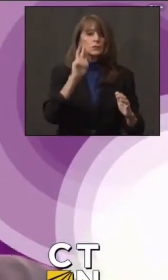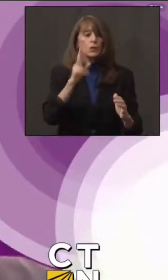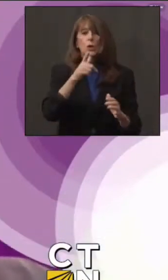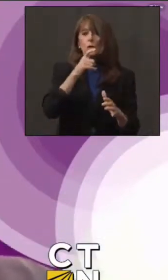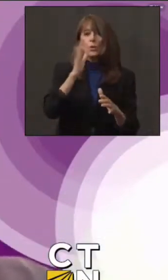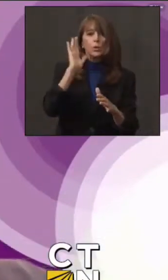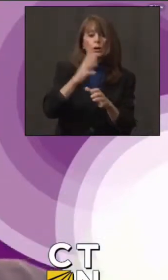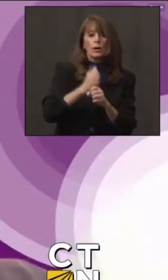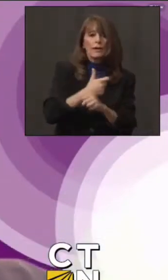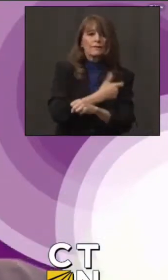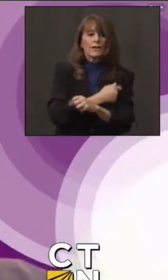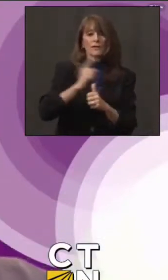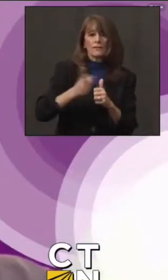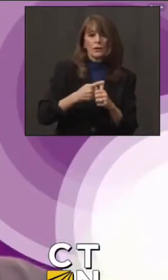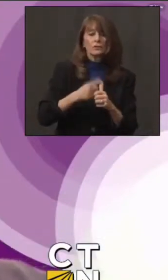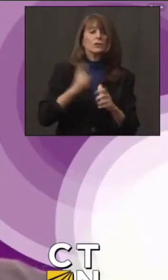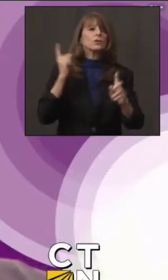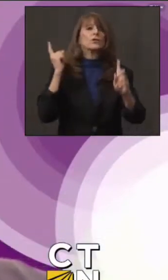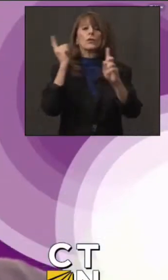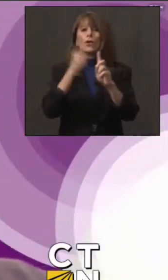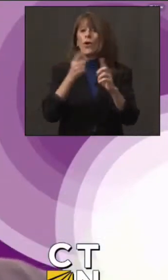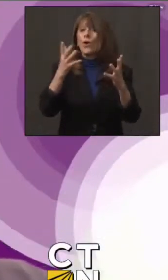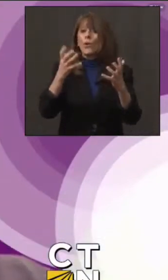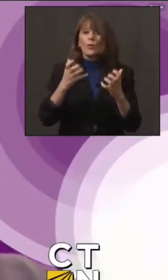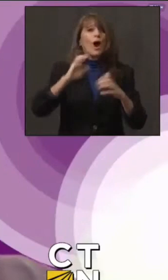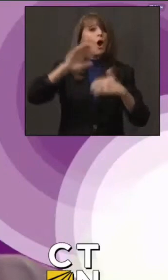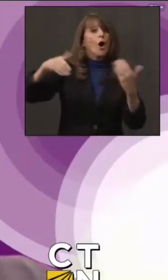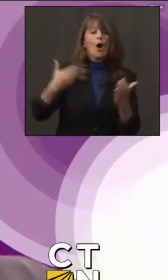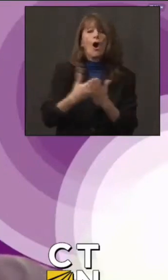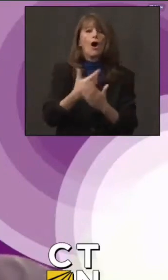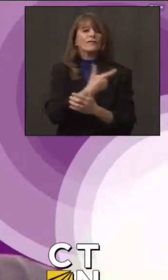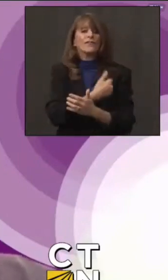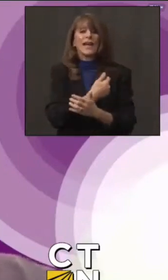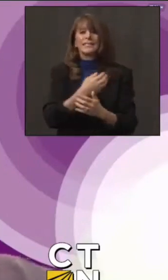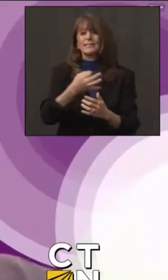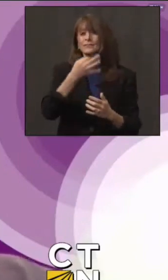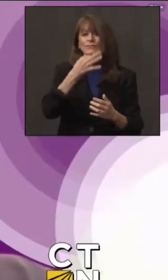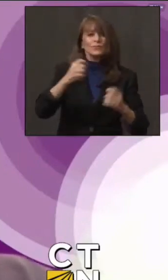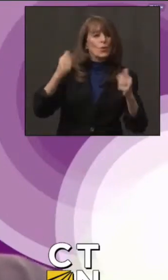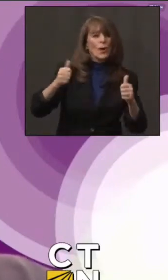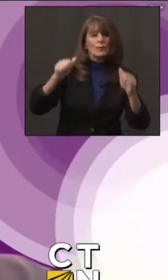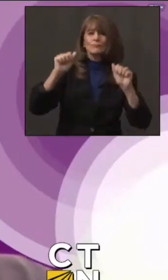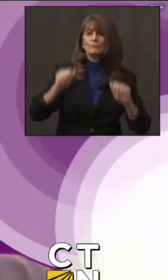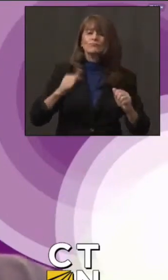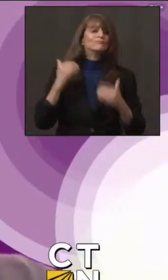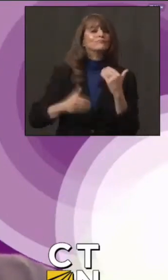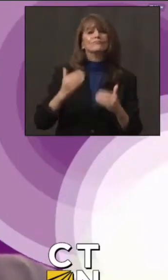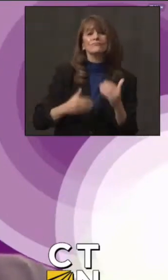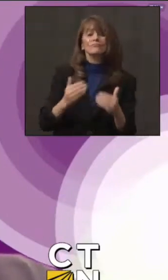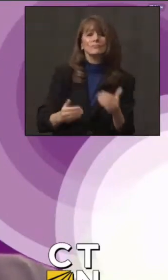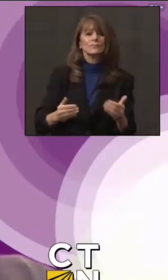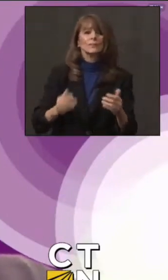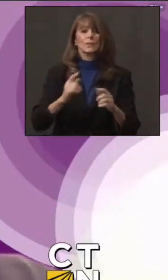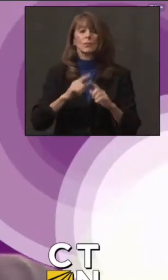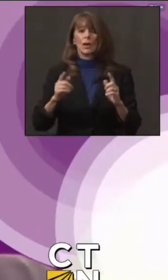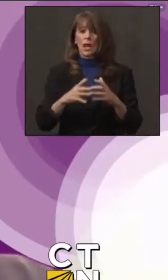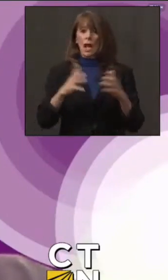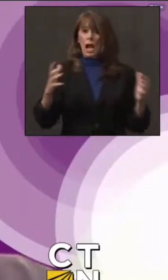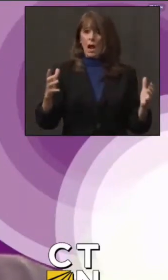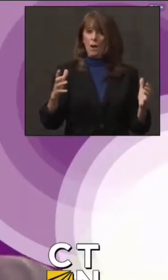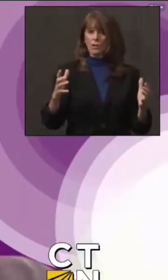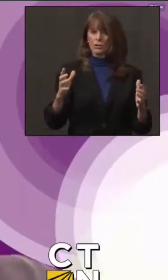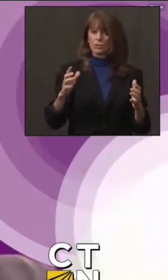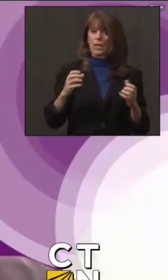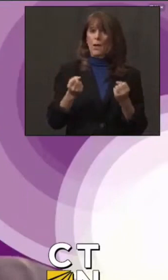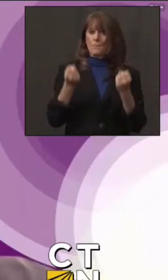many times, to get everyone vaccinated as quickly as possible. And I think the rate limiting factor really is, one, how much vaccine do we have available?